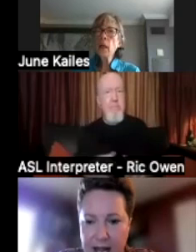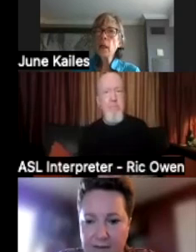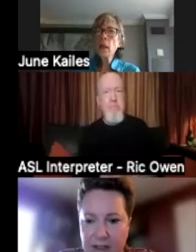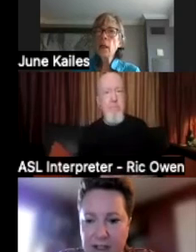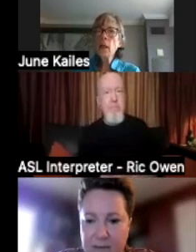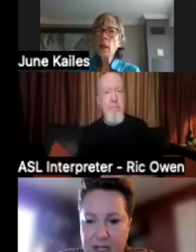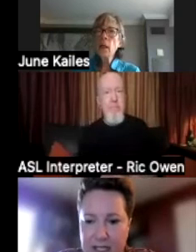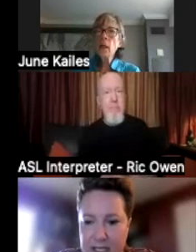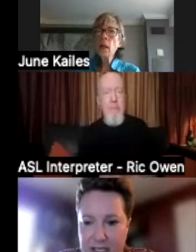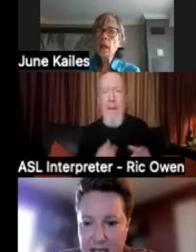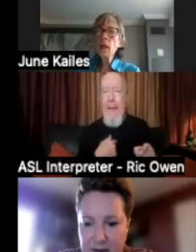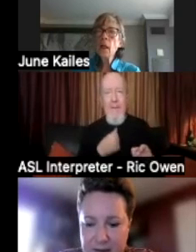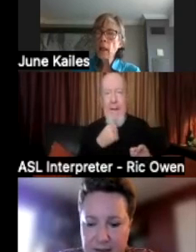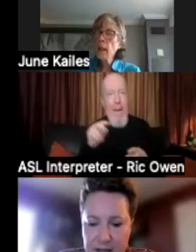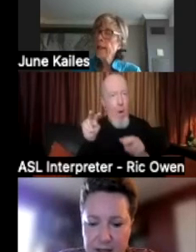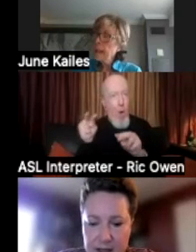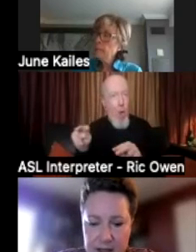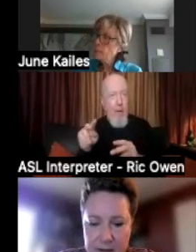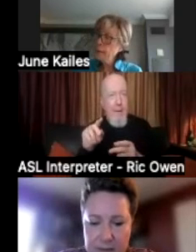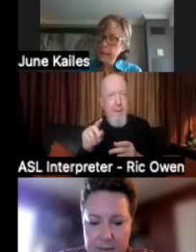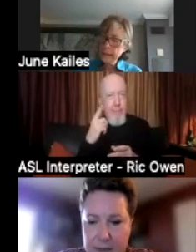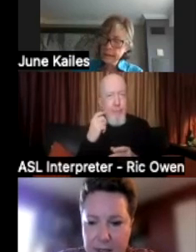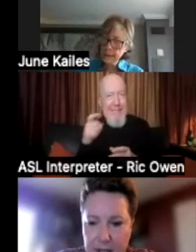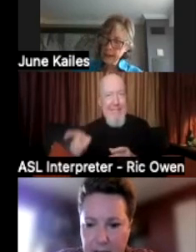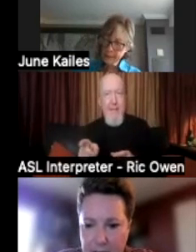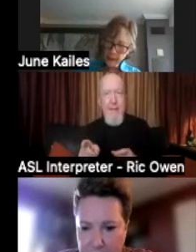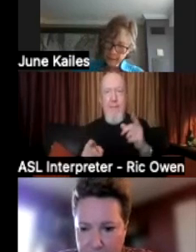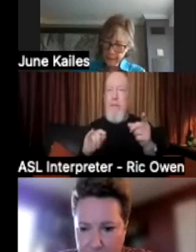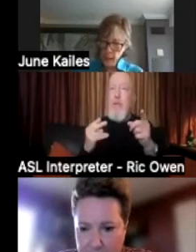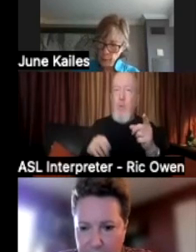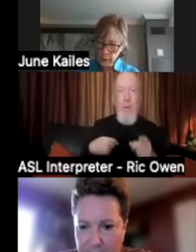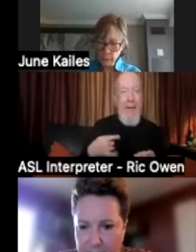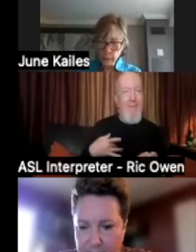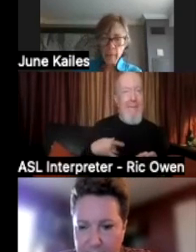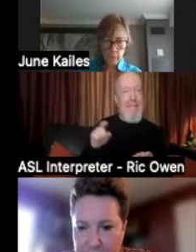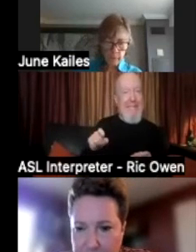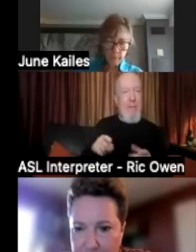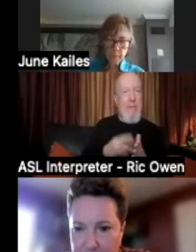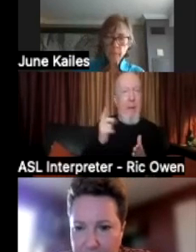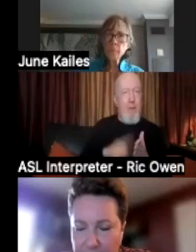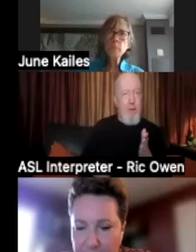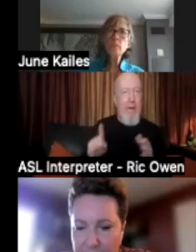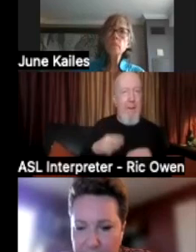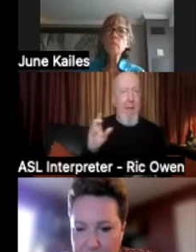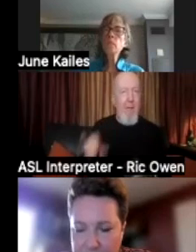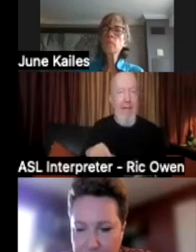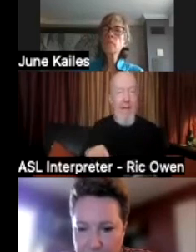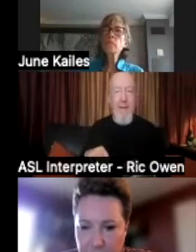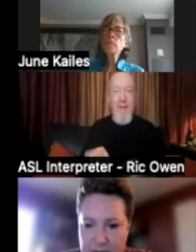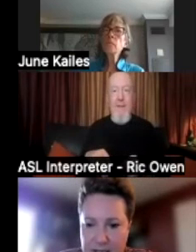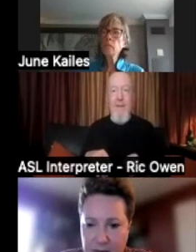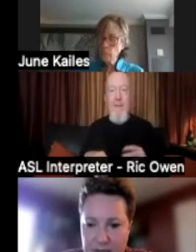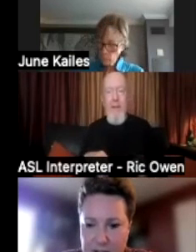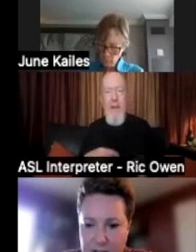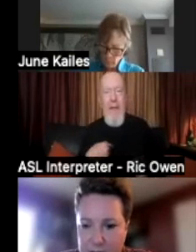Yeah, I haven't looked at the details. We need to check that, because that's a problem. Yeah, my understanding